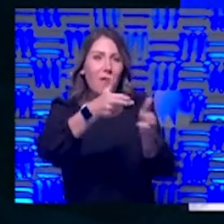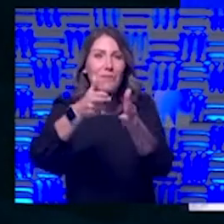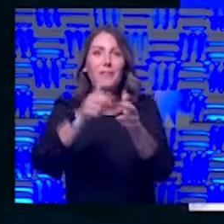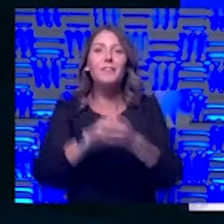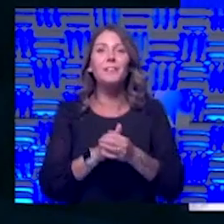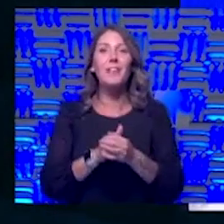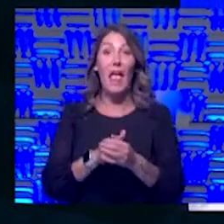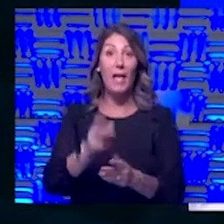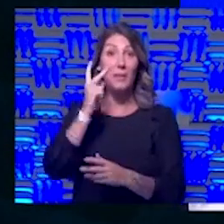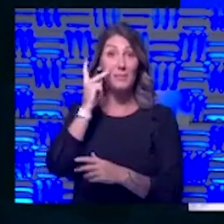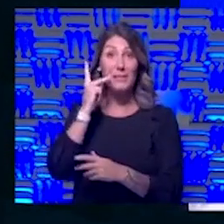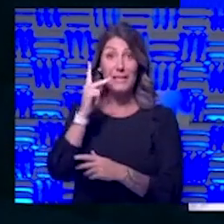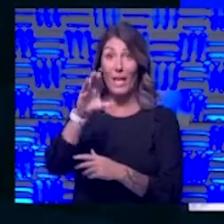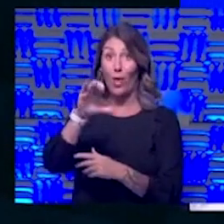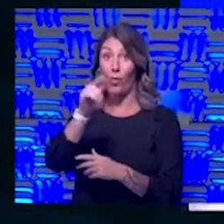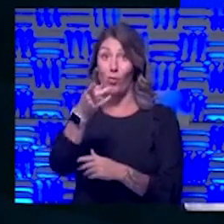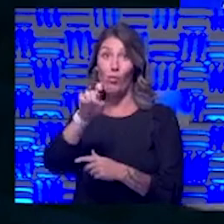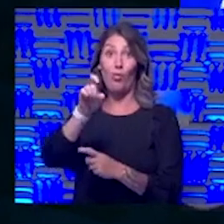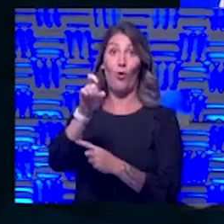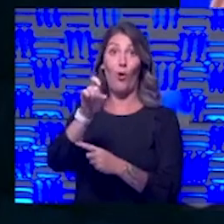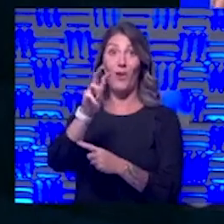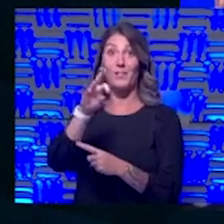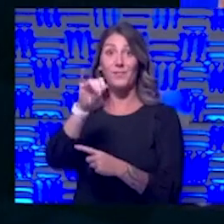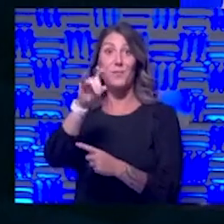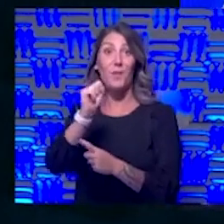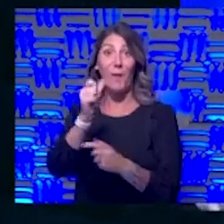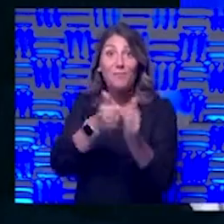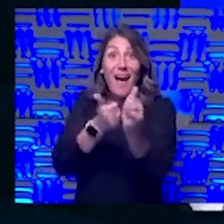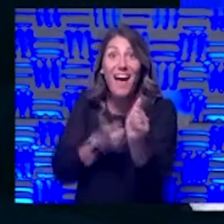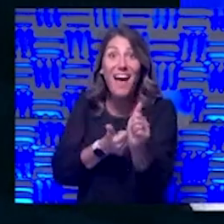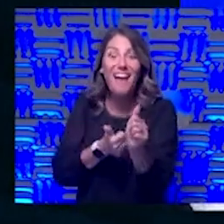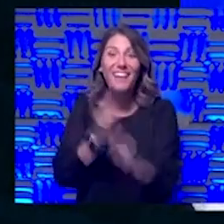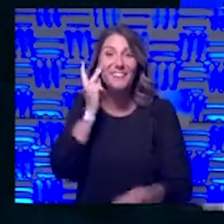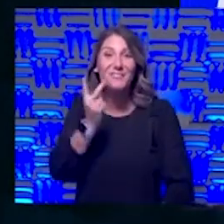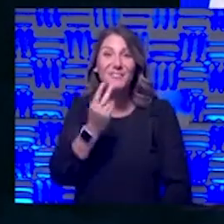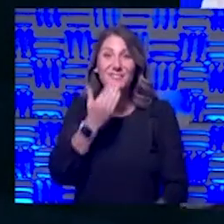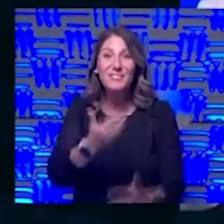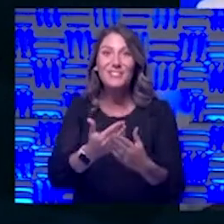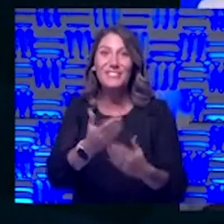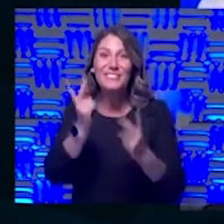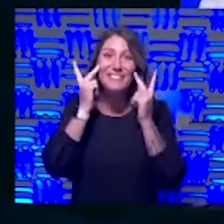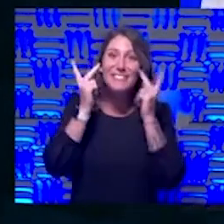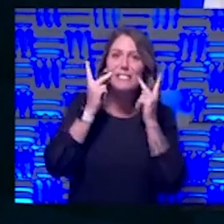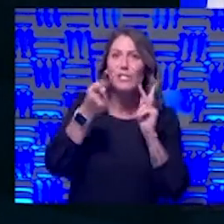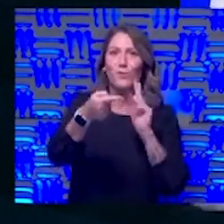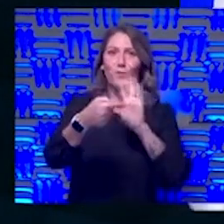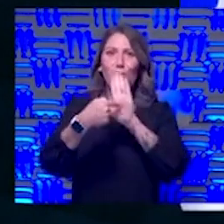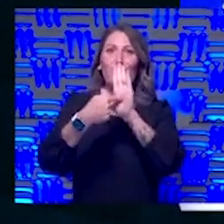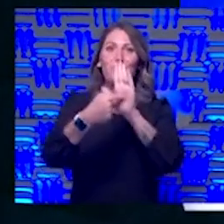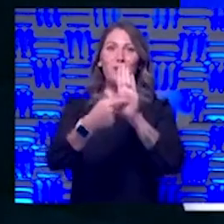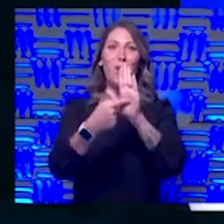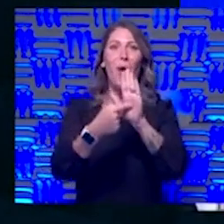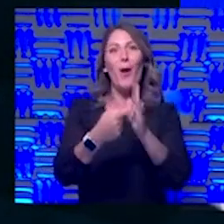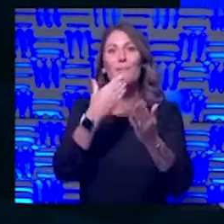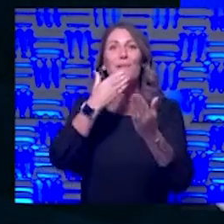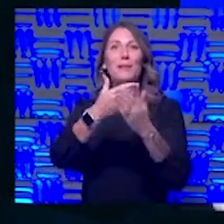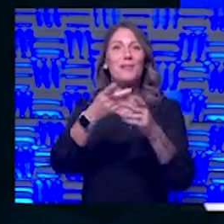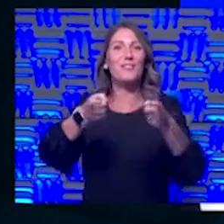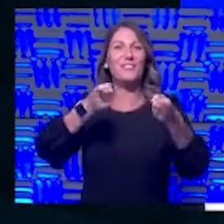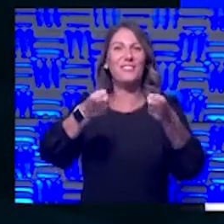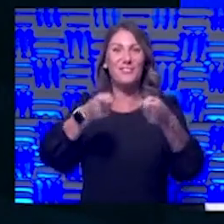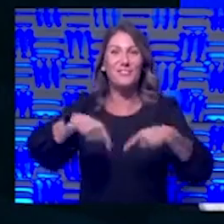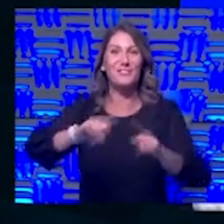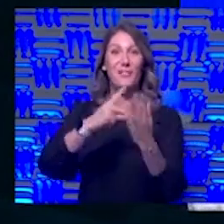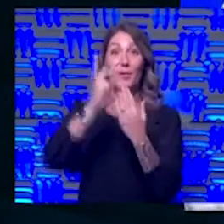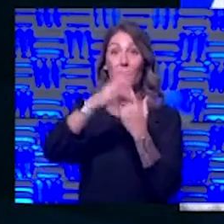the Clorox wipes behind you. It's always good to see pillars of infection control being displayed during our program. Thank you for doing